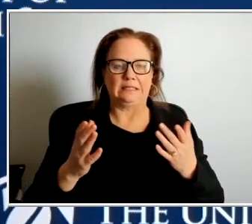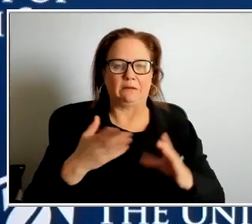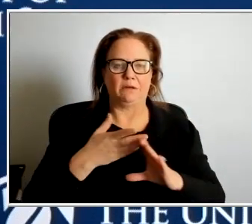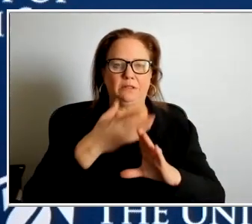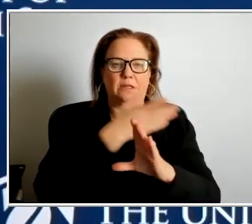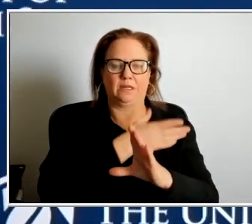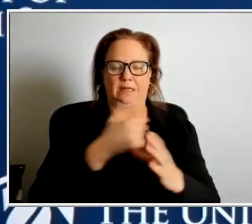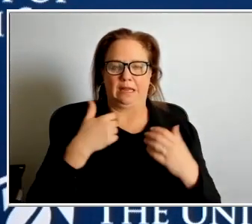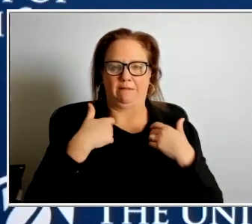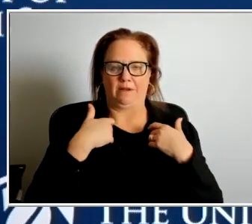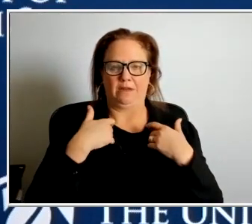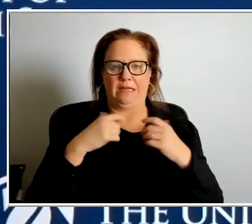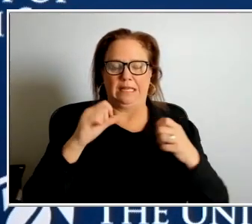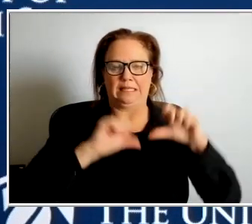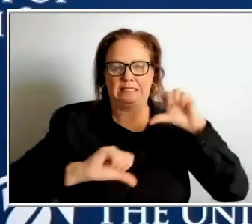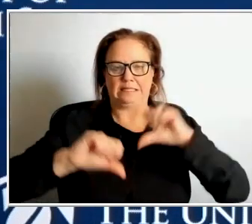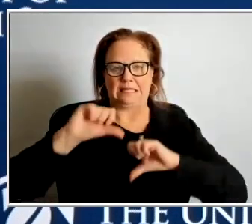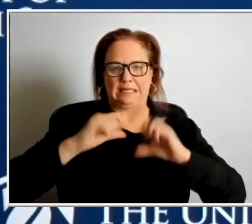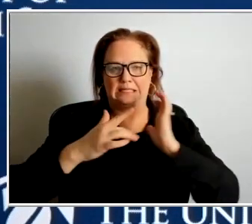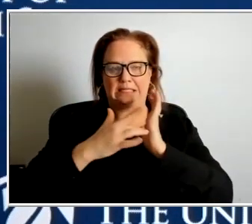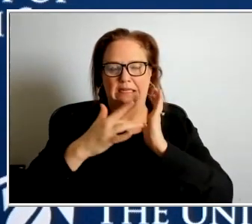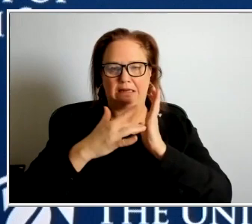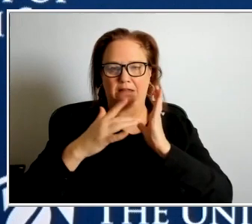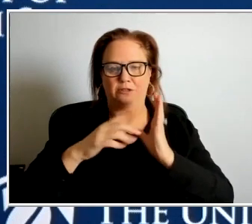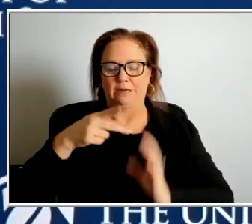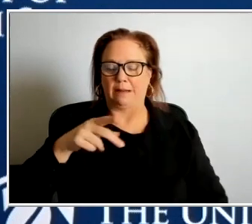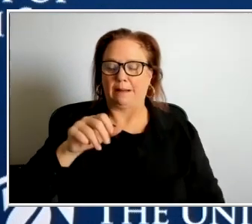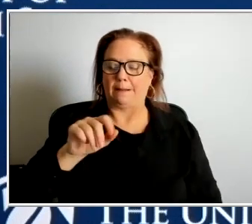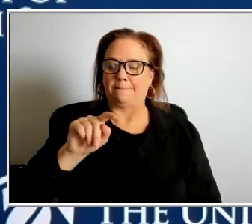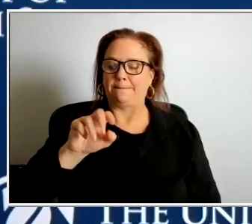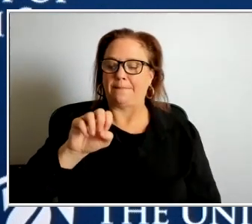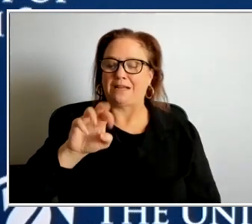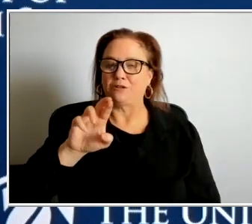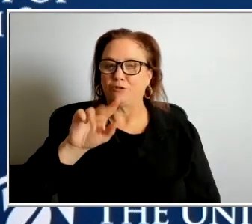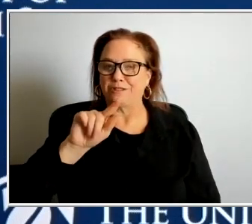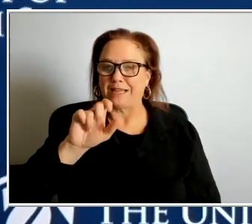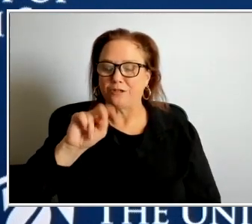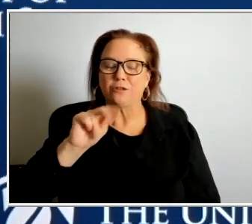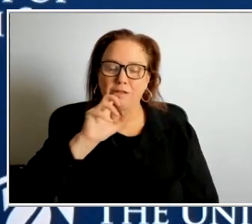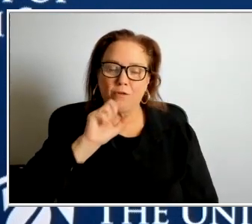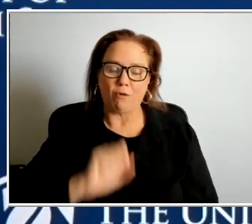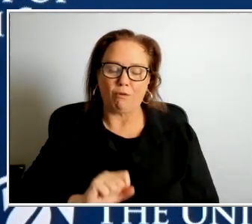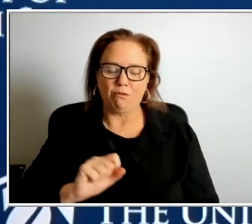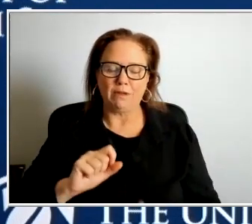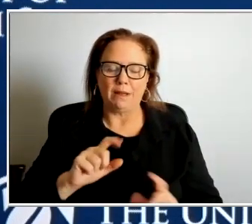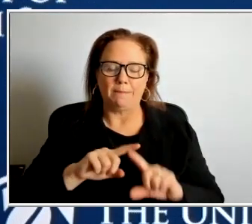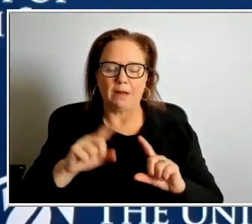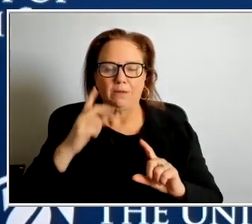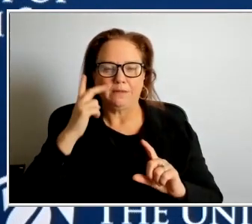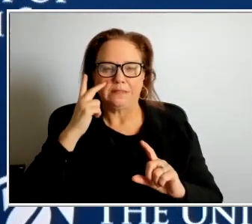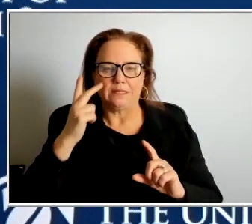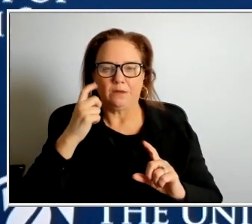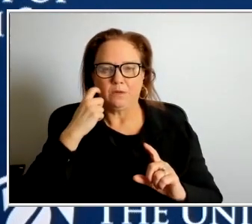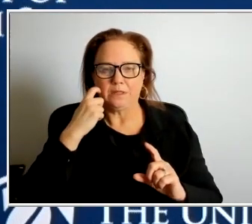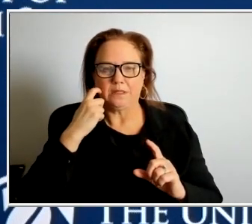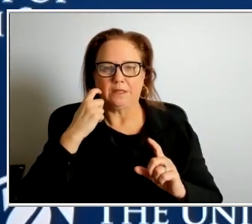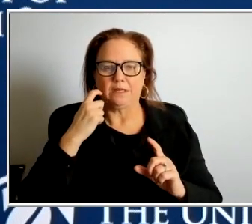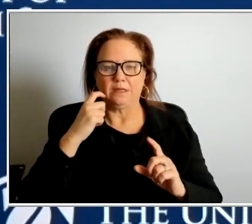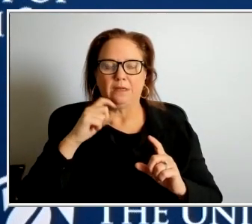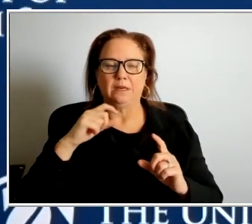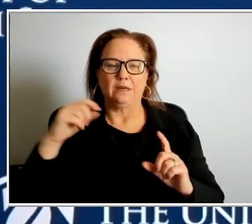having this science and technology. And again, pasteurization is old, but we've also seen this recently with a regression towards